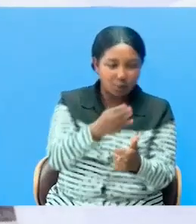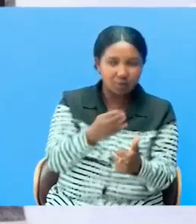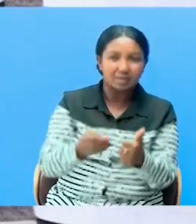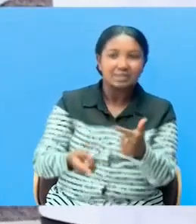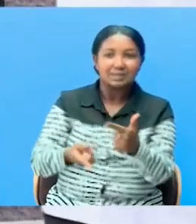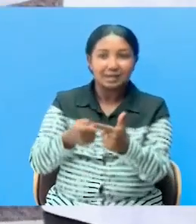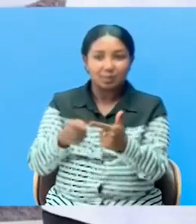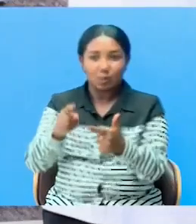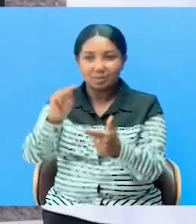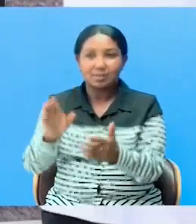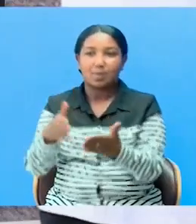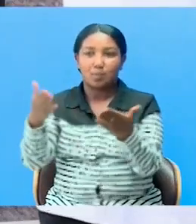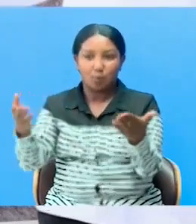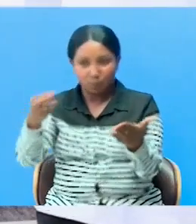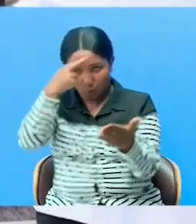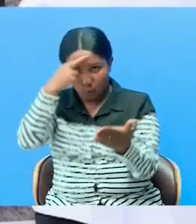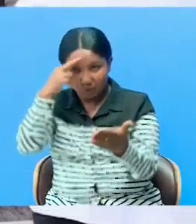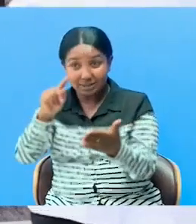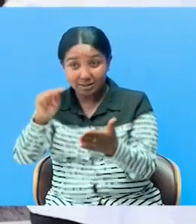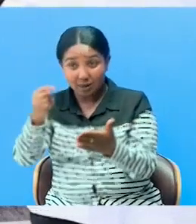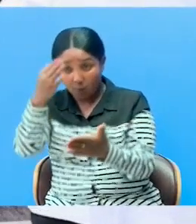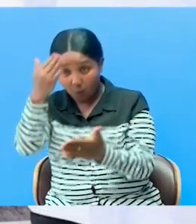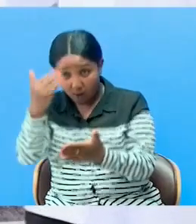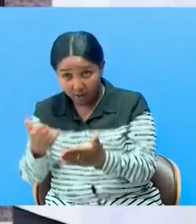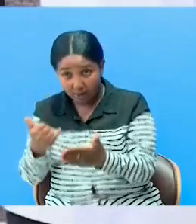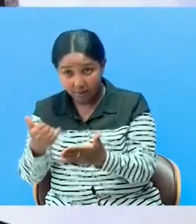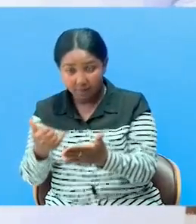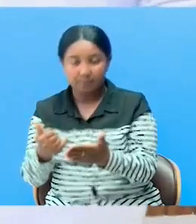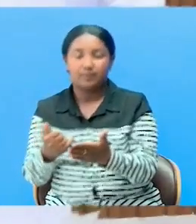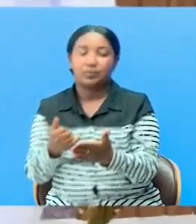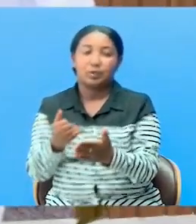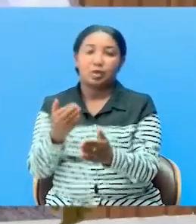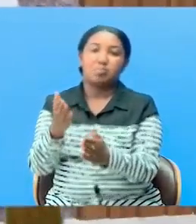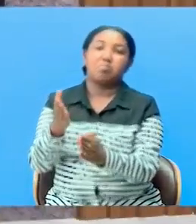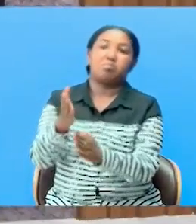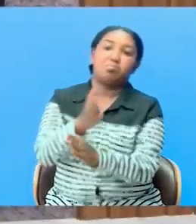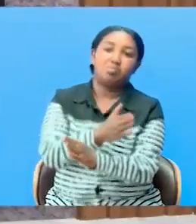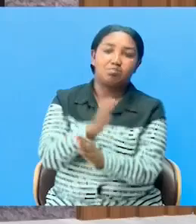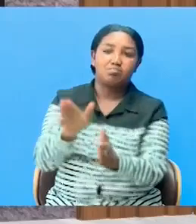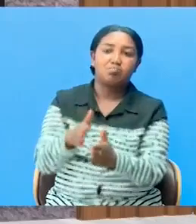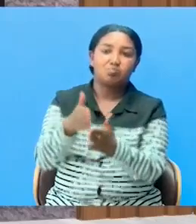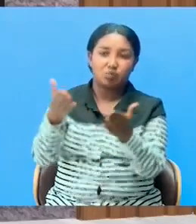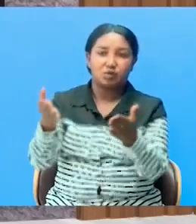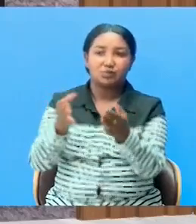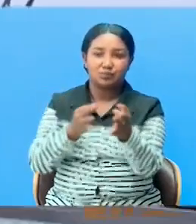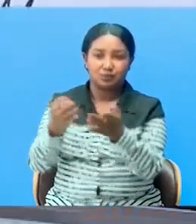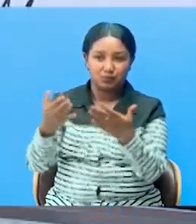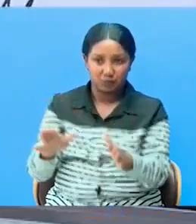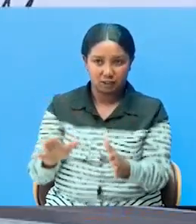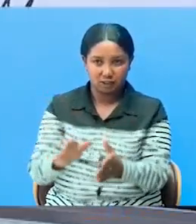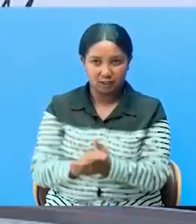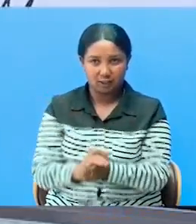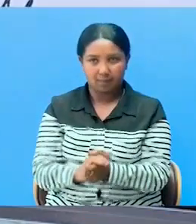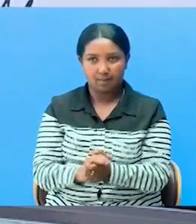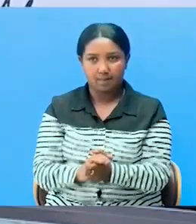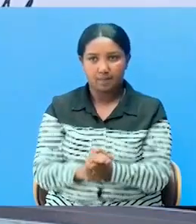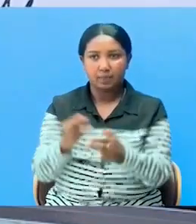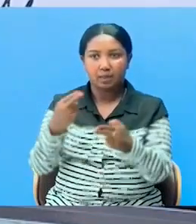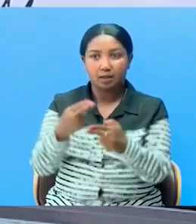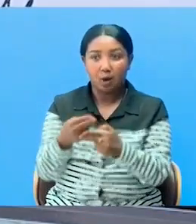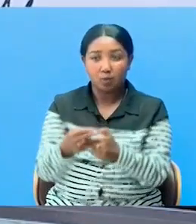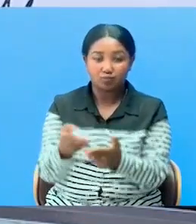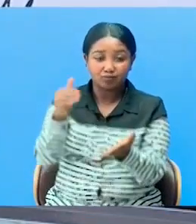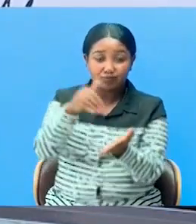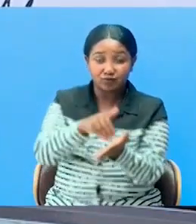book is talking about Africa. We use the article or definite article they when the noun is